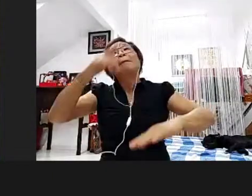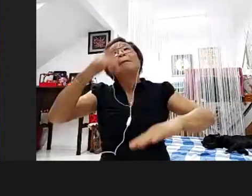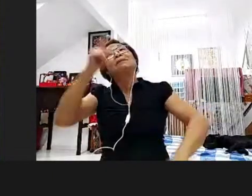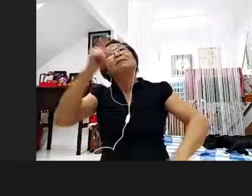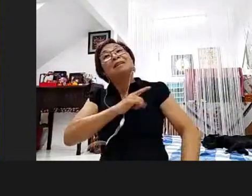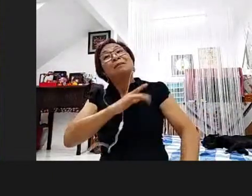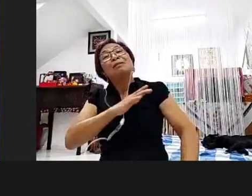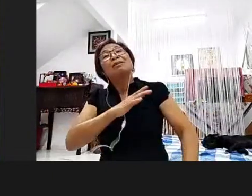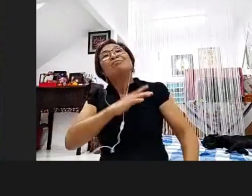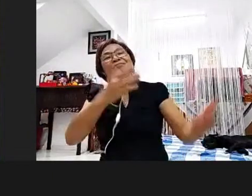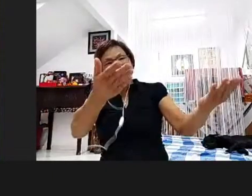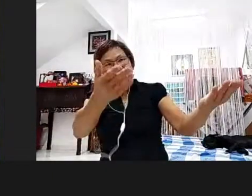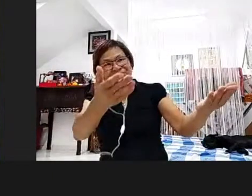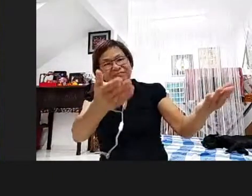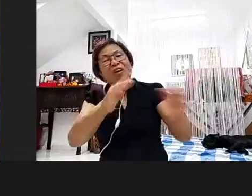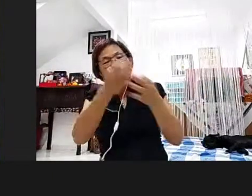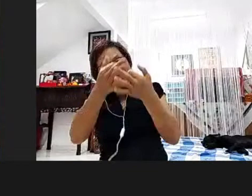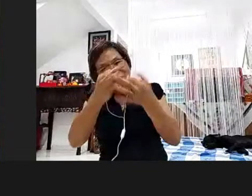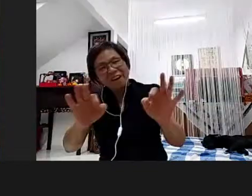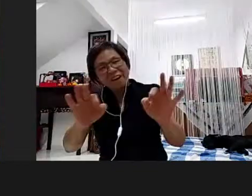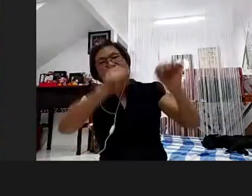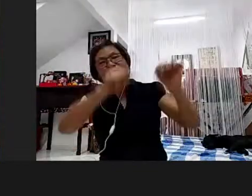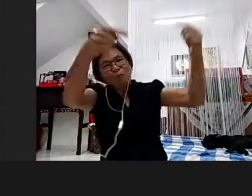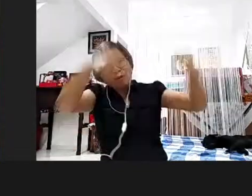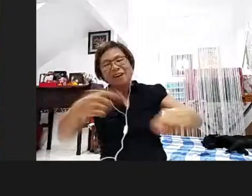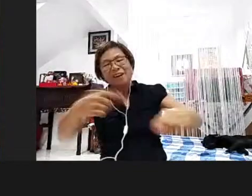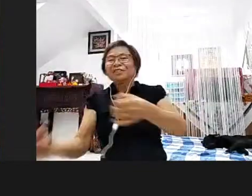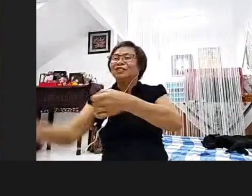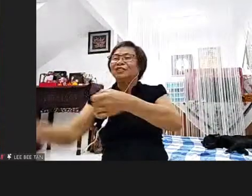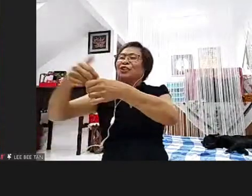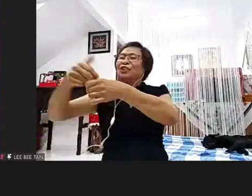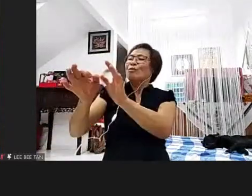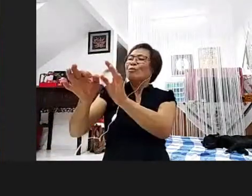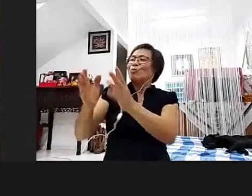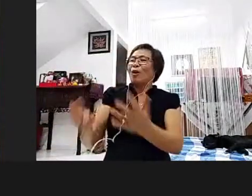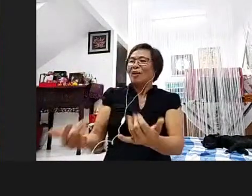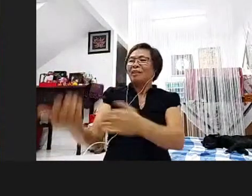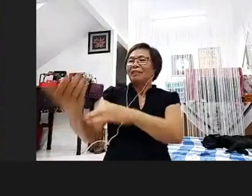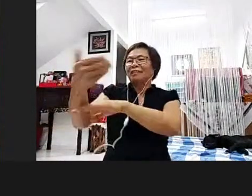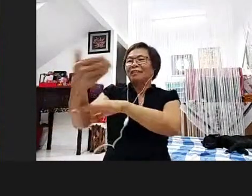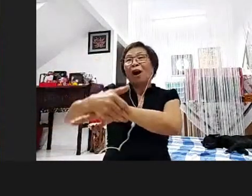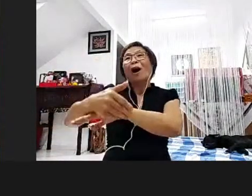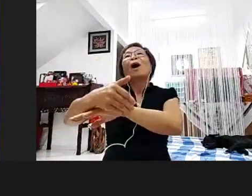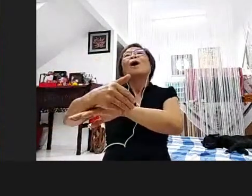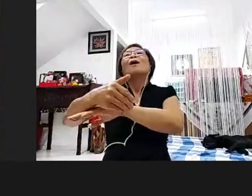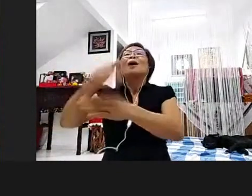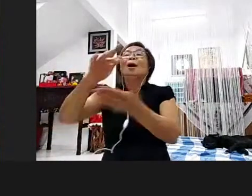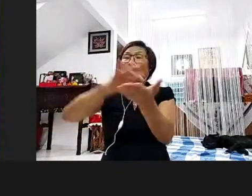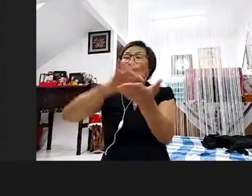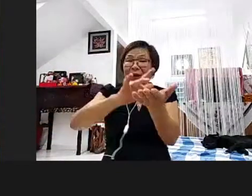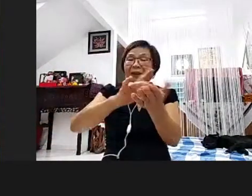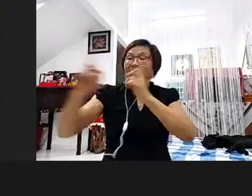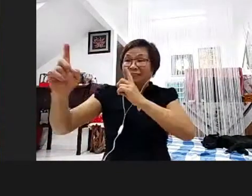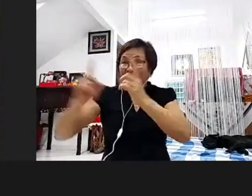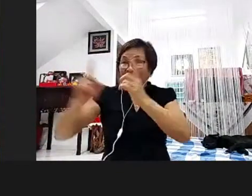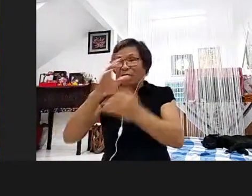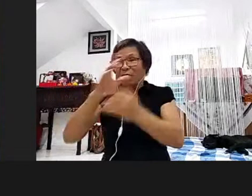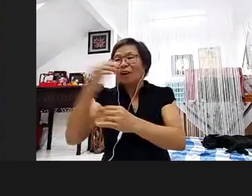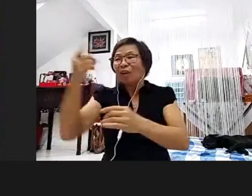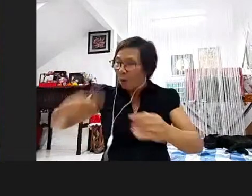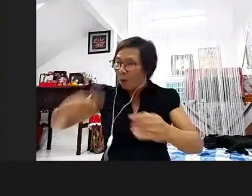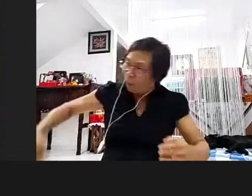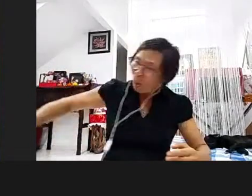Libby is free and able to join us in this medical dialogue. So therefore, all